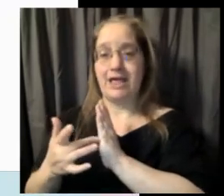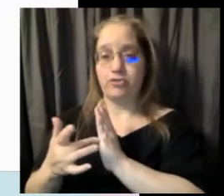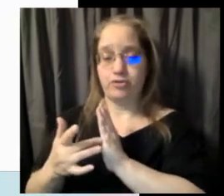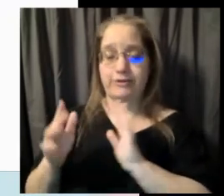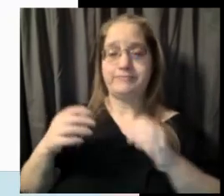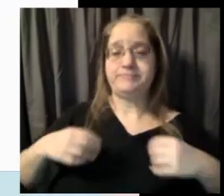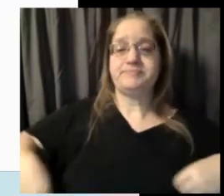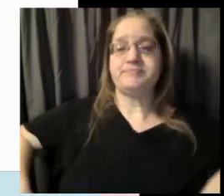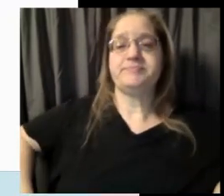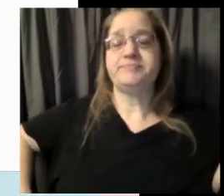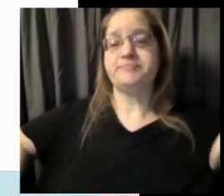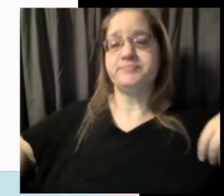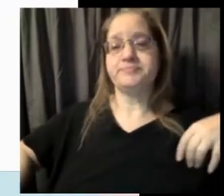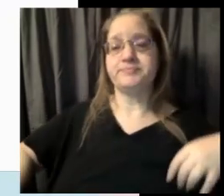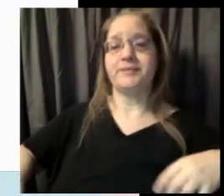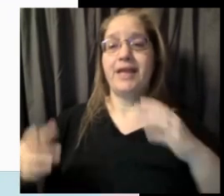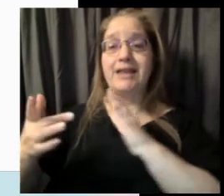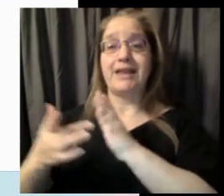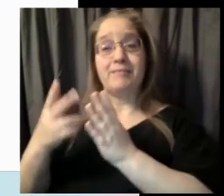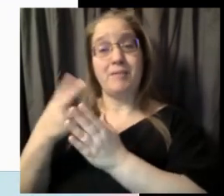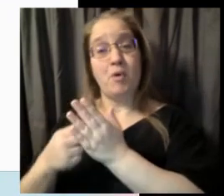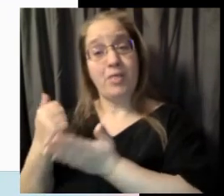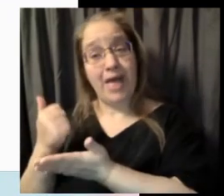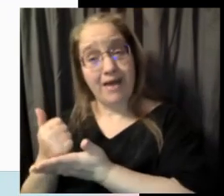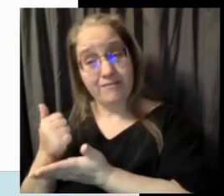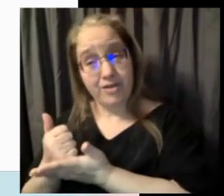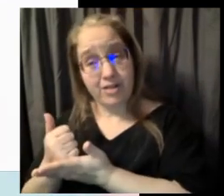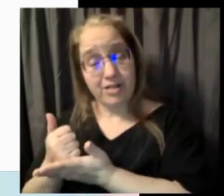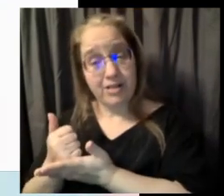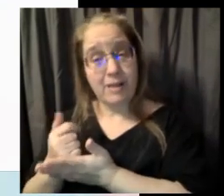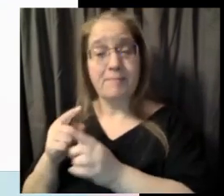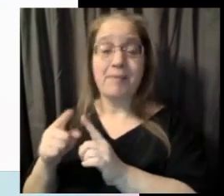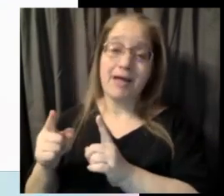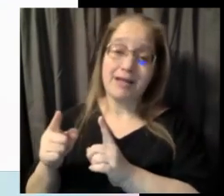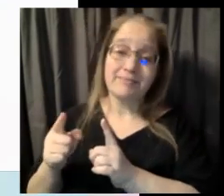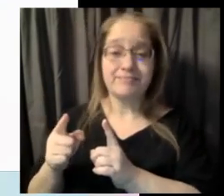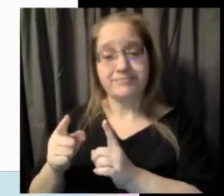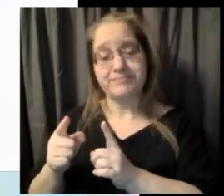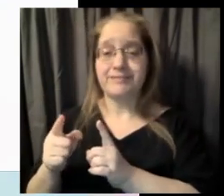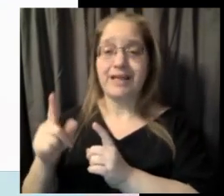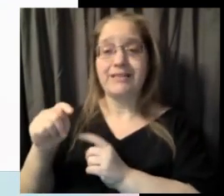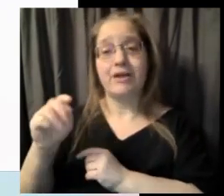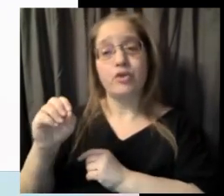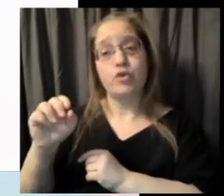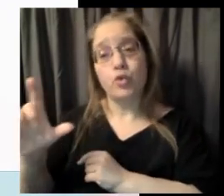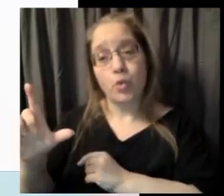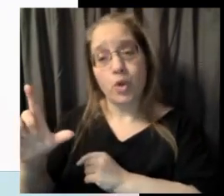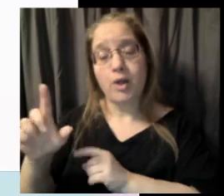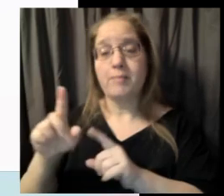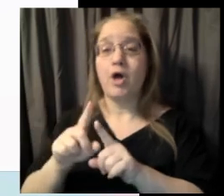Technology. Technology can be both helpful, but in its tool,